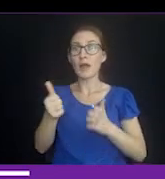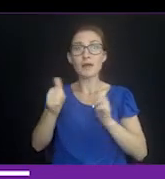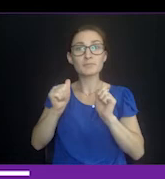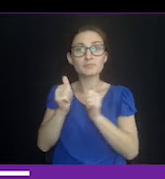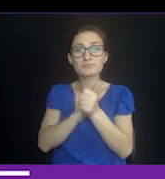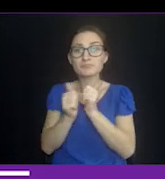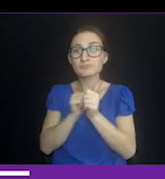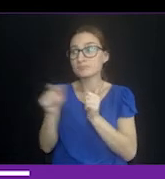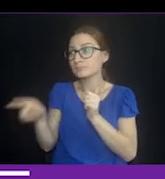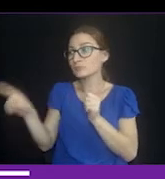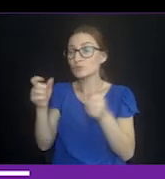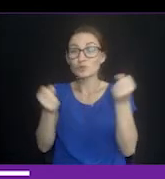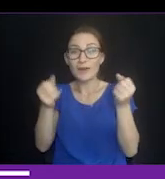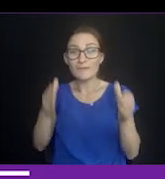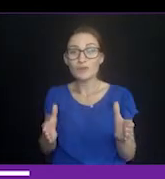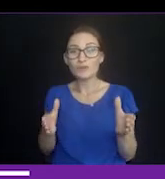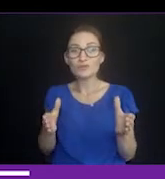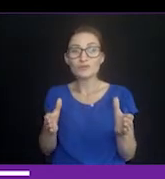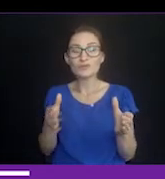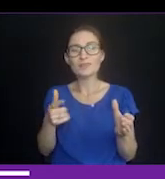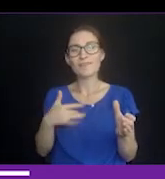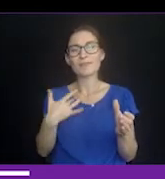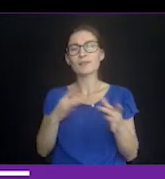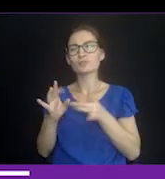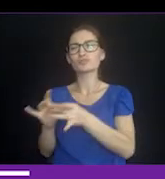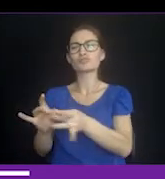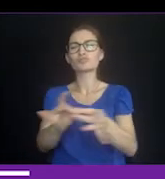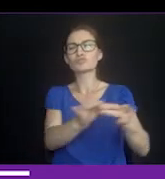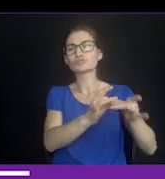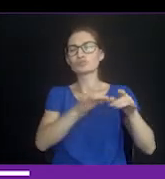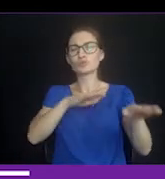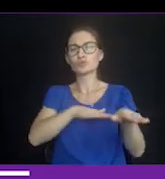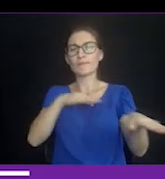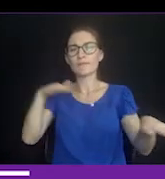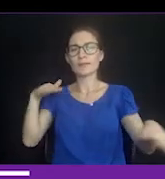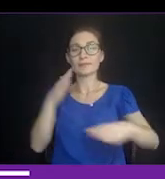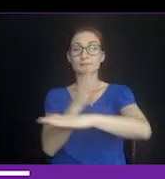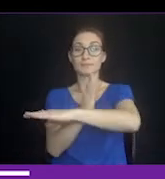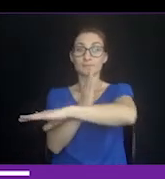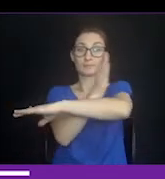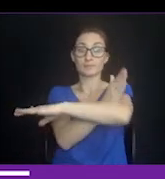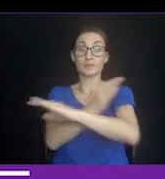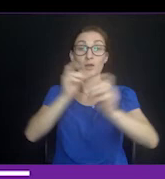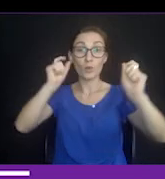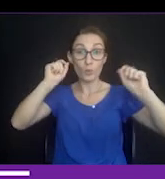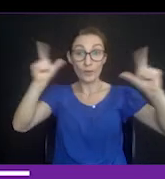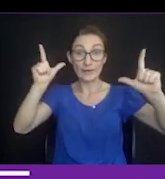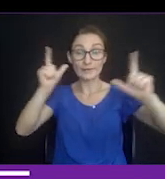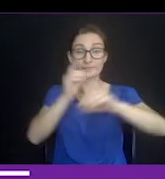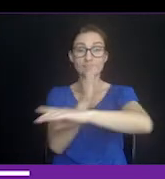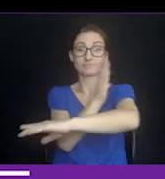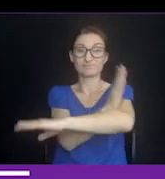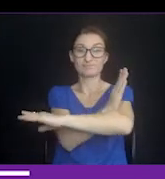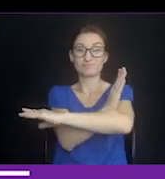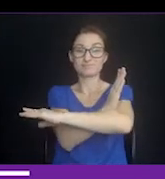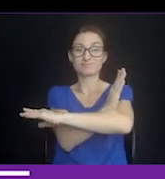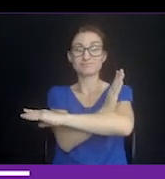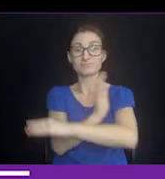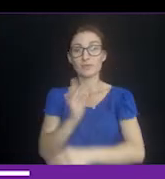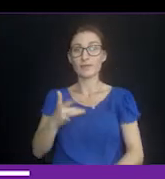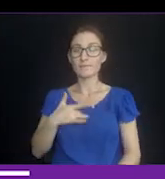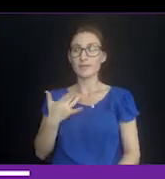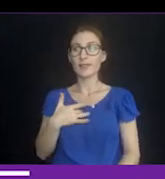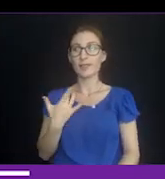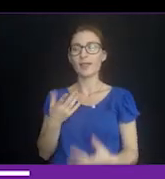moderate degree of perspective, where I started to not feel competitive with the other drivers and feel connected like I'm part of traffic. And then